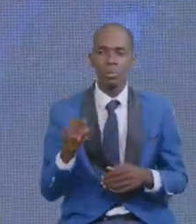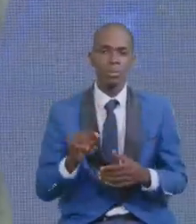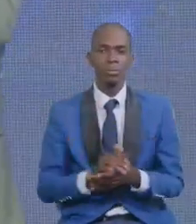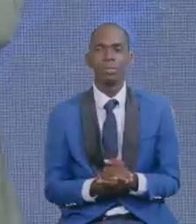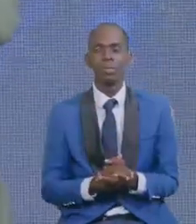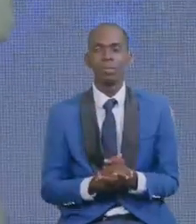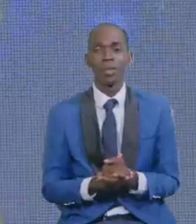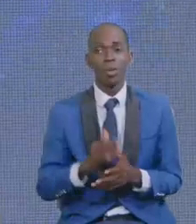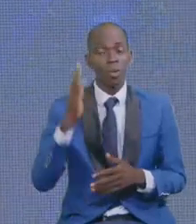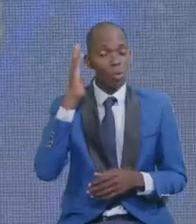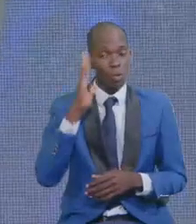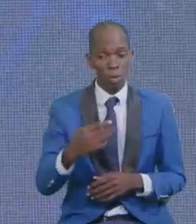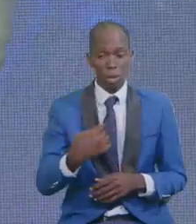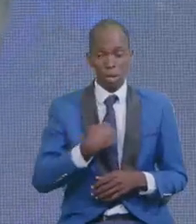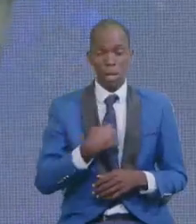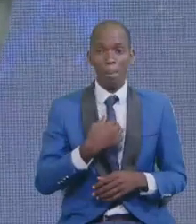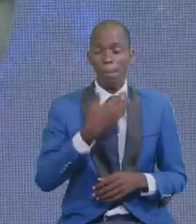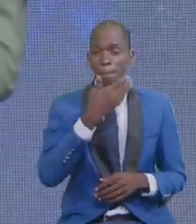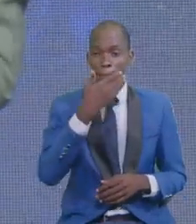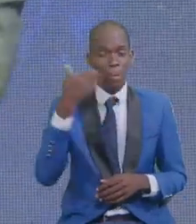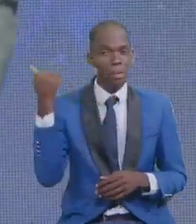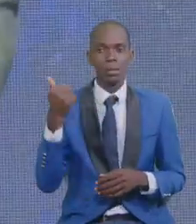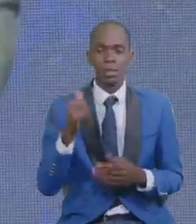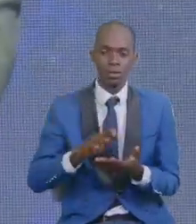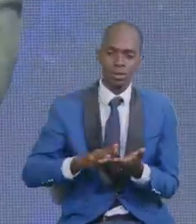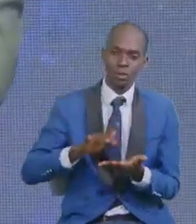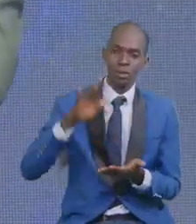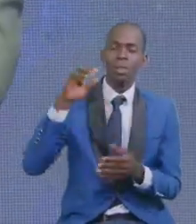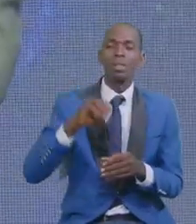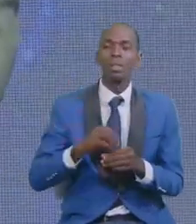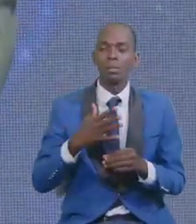will I rather glory in my infirmities,